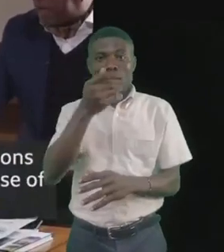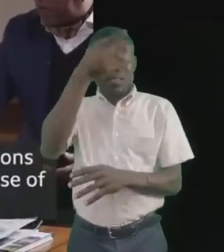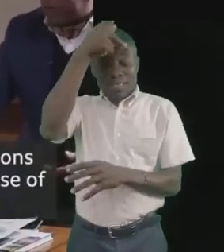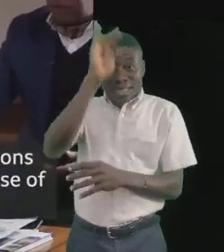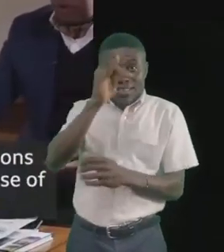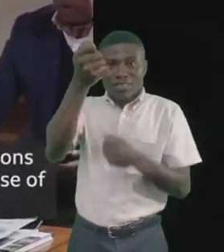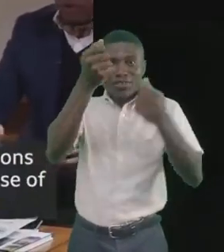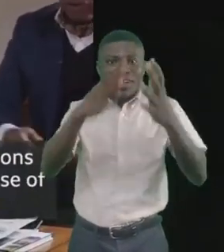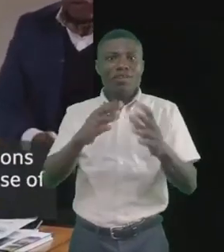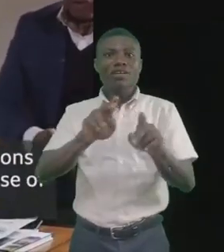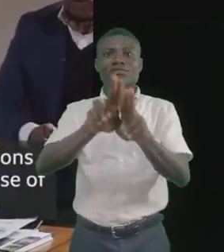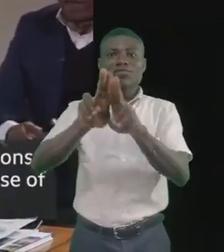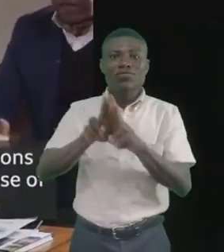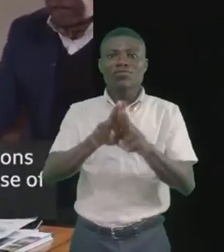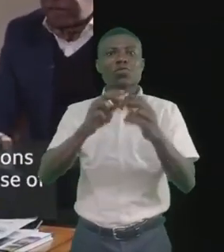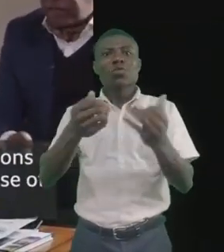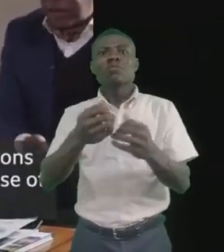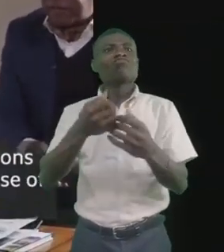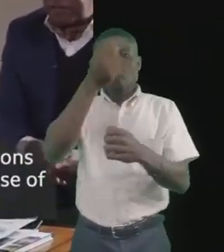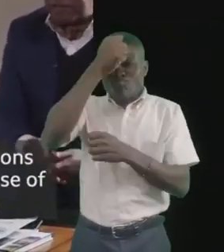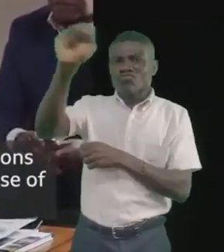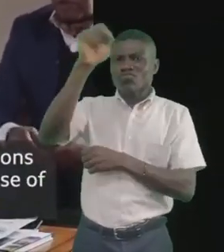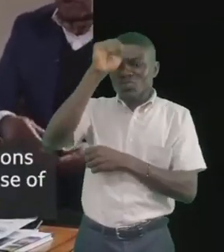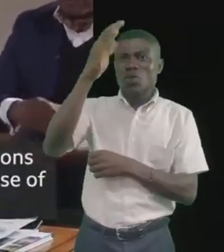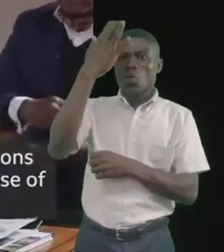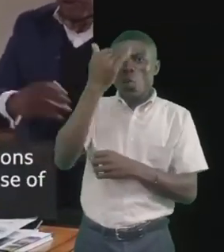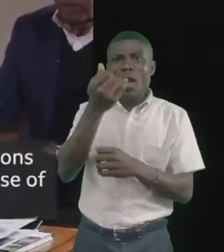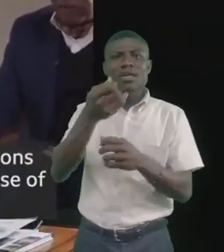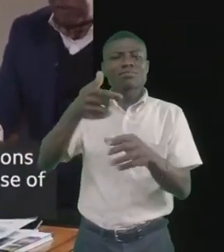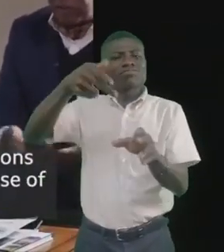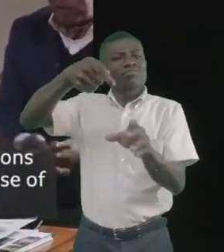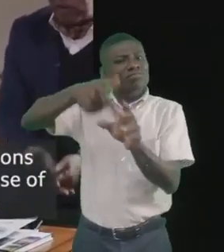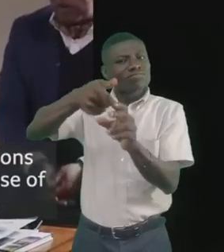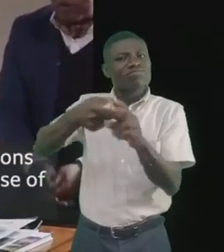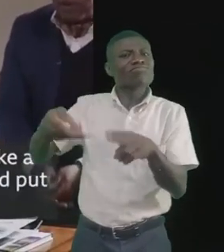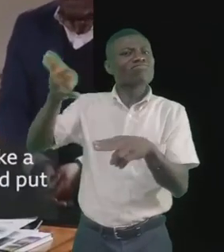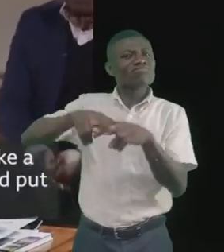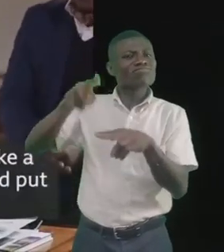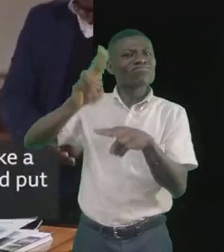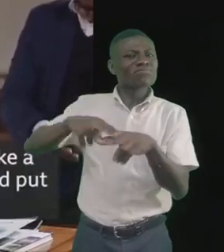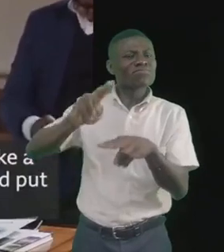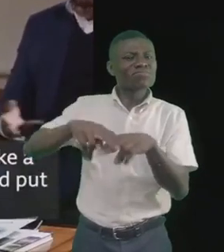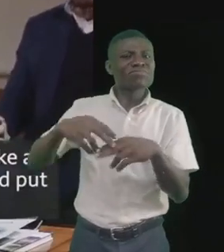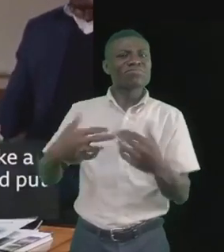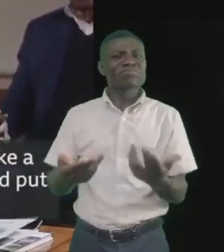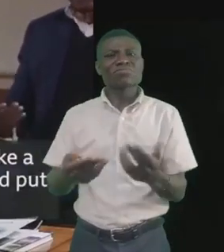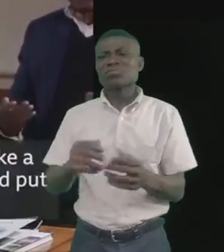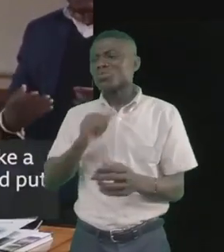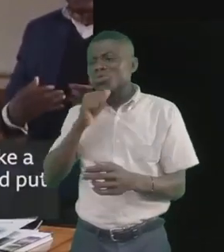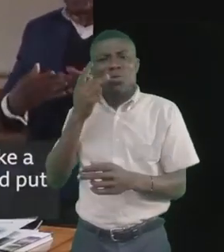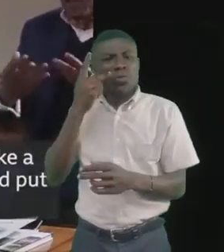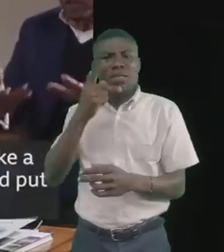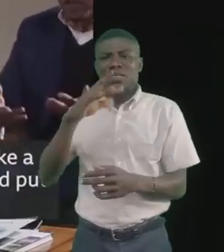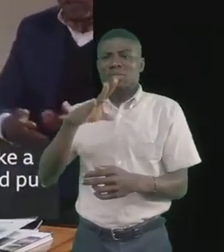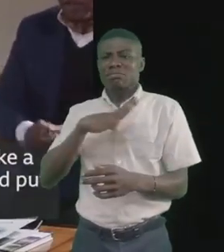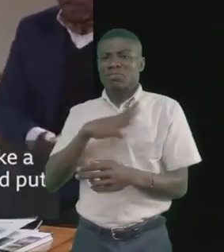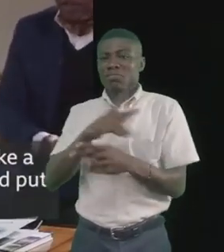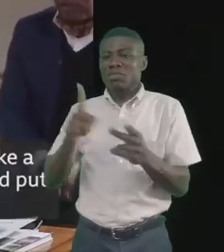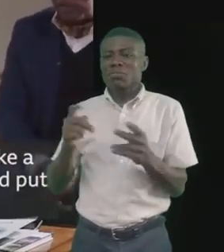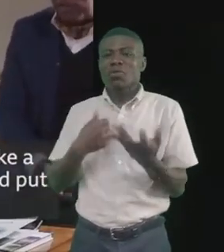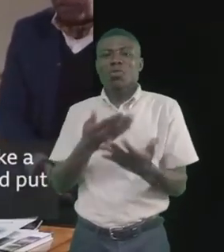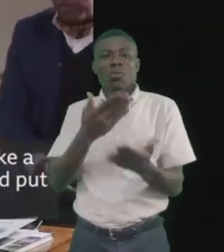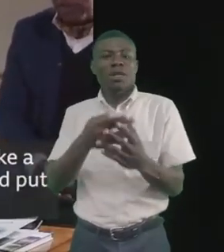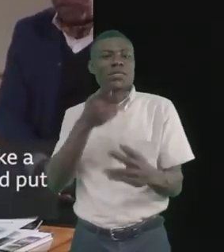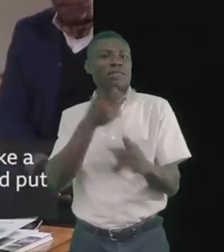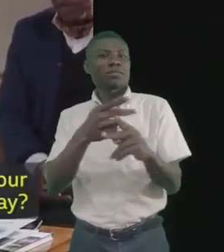got taxi driver unions threatening strikes because of spiraling fuel costs. I mean, it doesn't look like a place